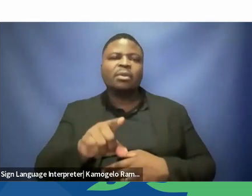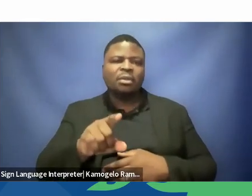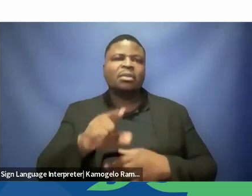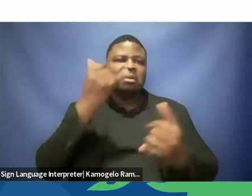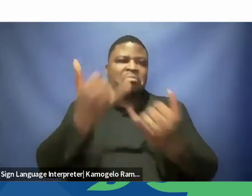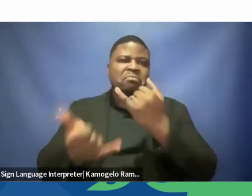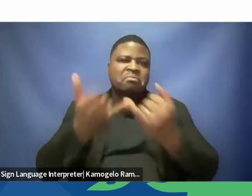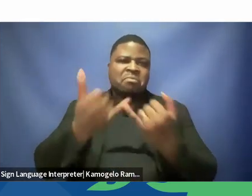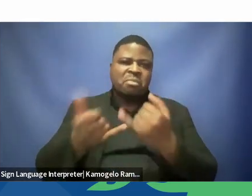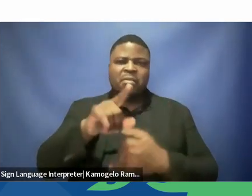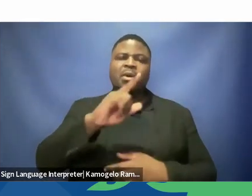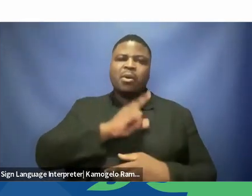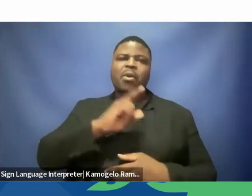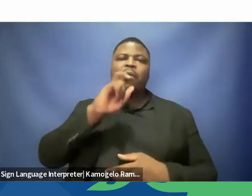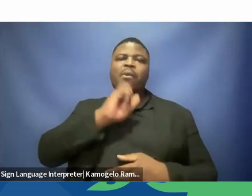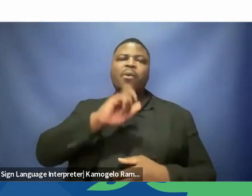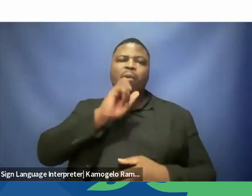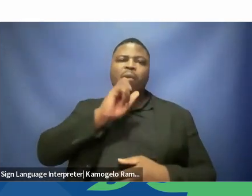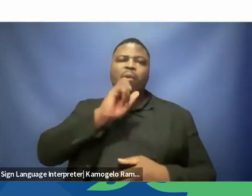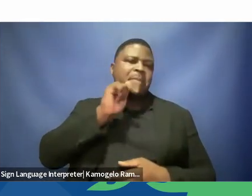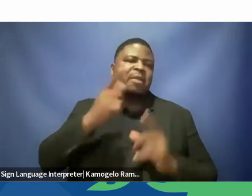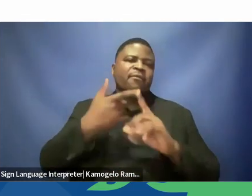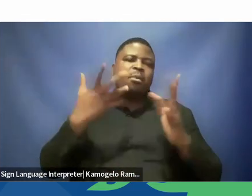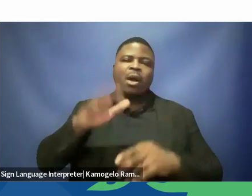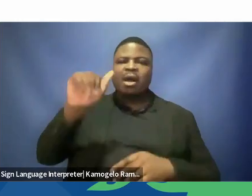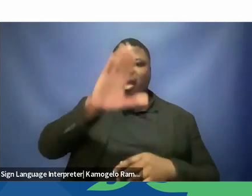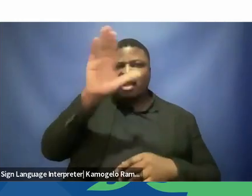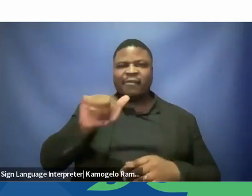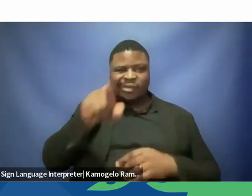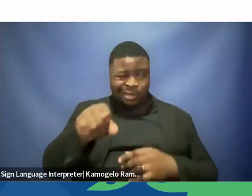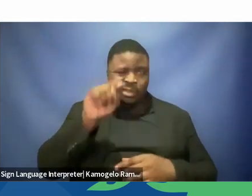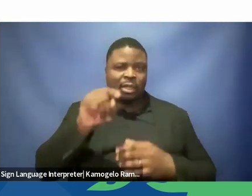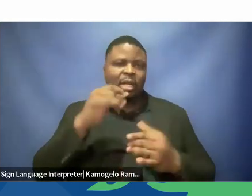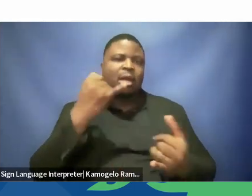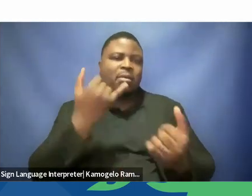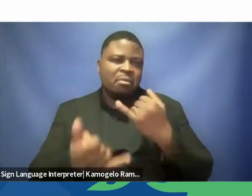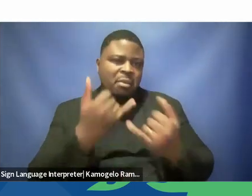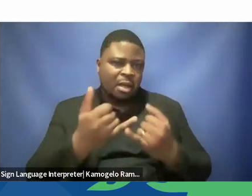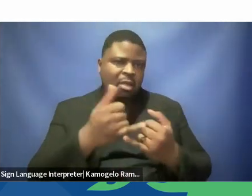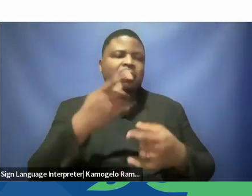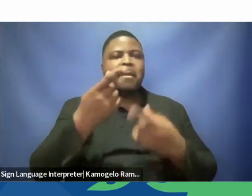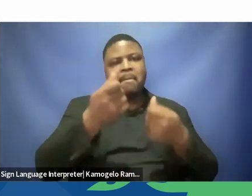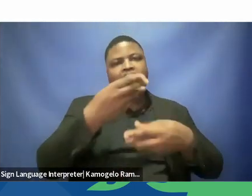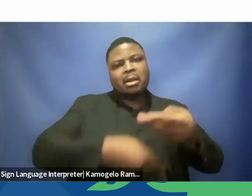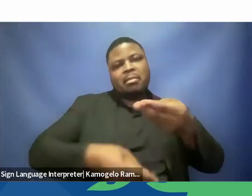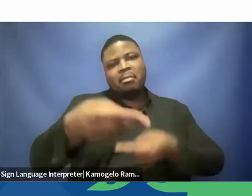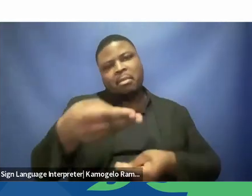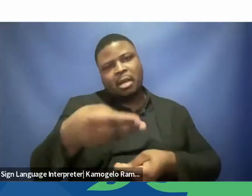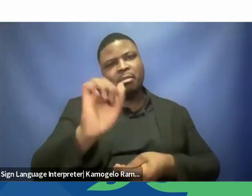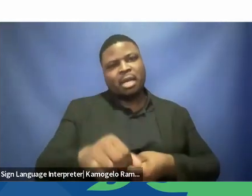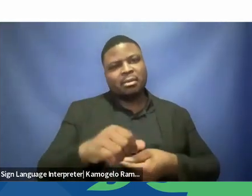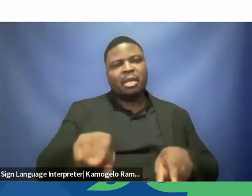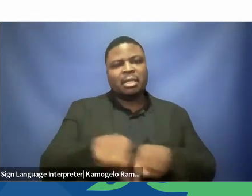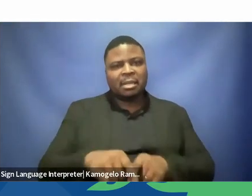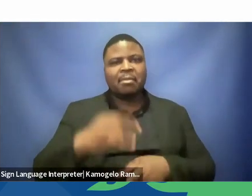their services. And their services is that they would give you sex in exchange for money, and the crystal